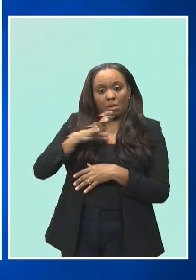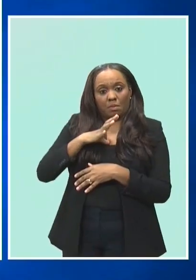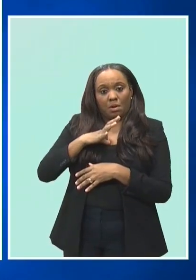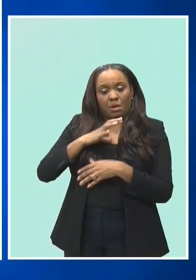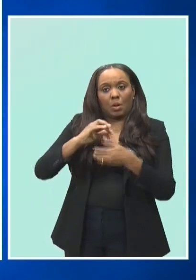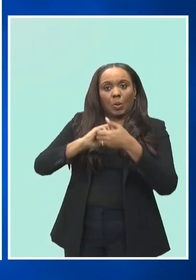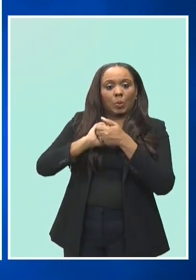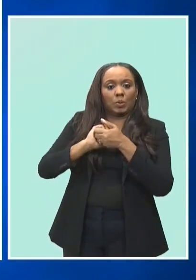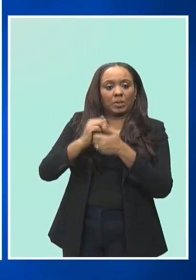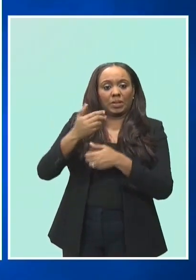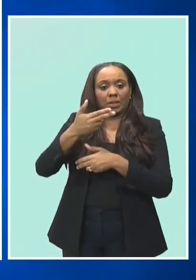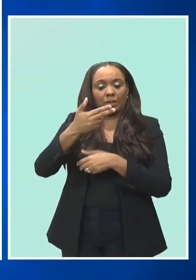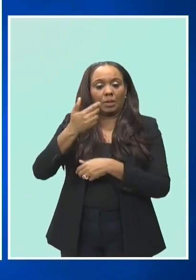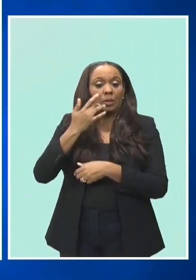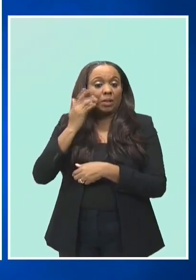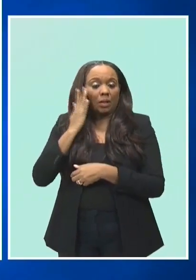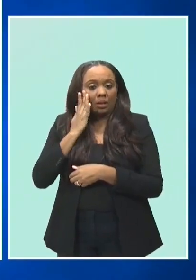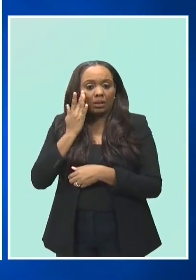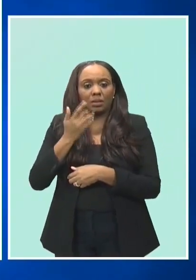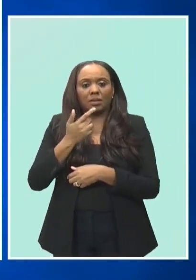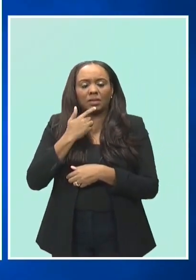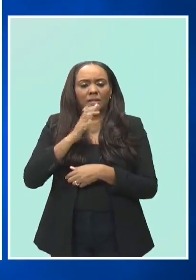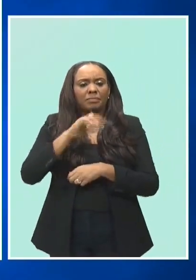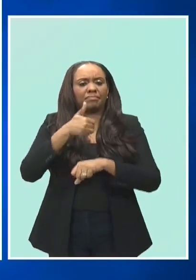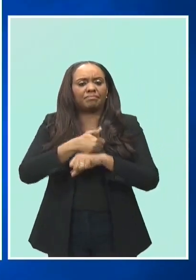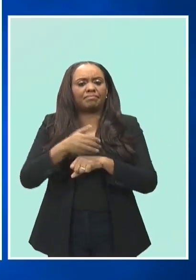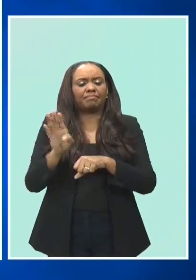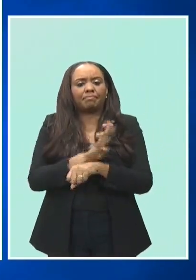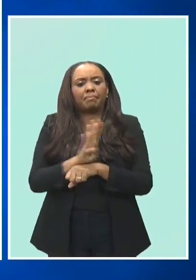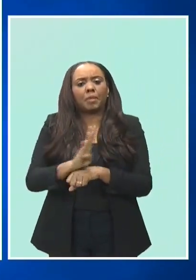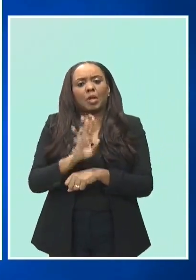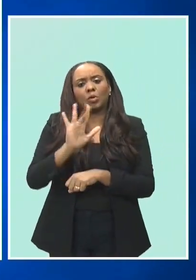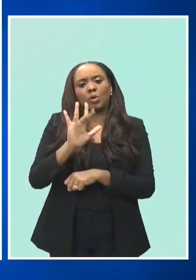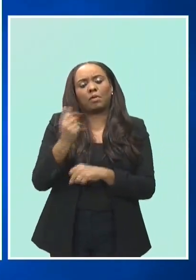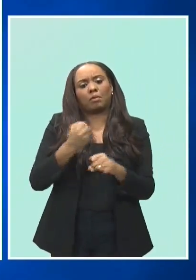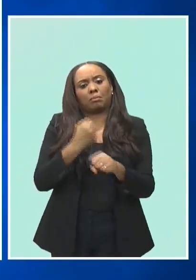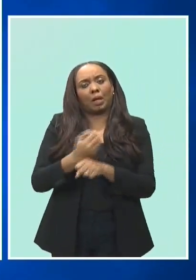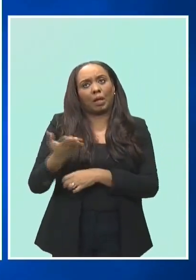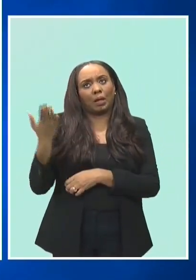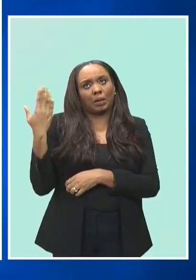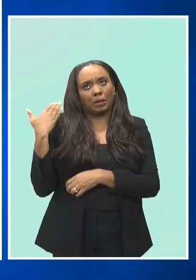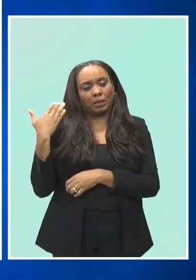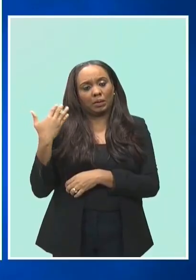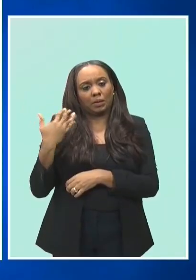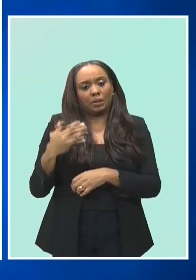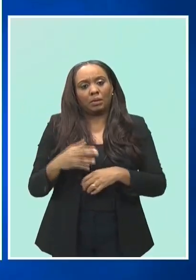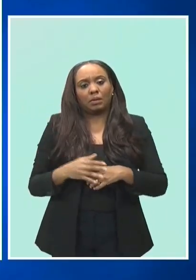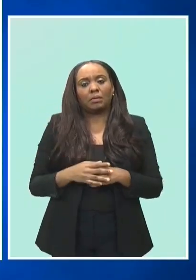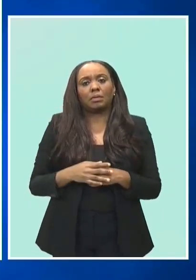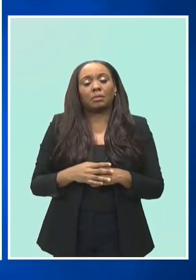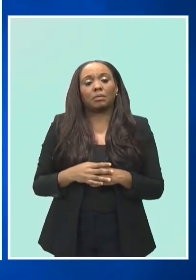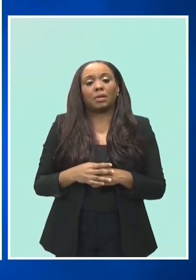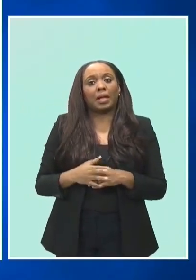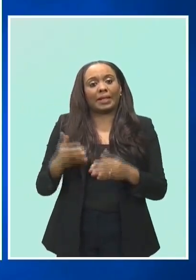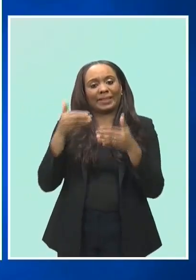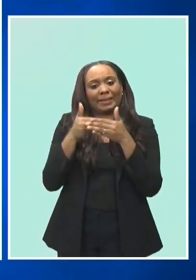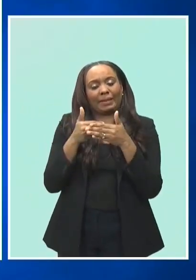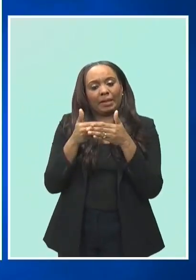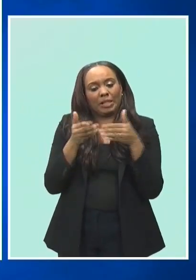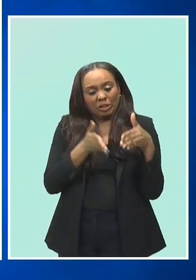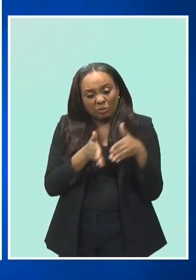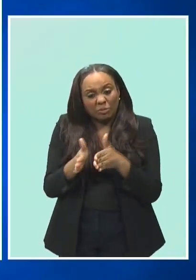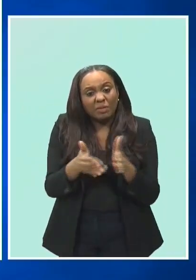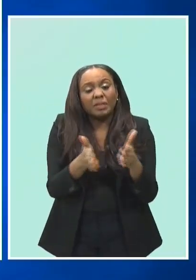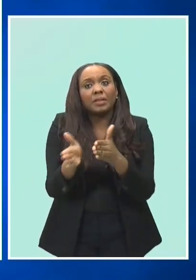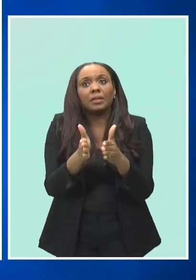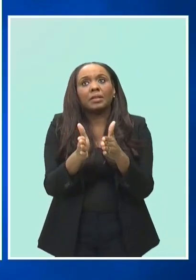Retreat. He has been in business for about 25 years in the heart of Orange Walk town at the bank of the river. Here,